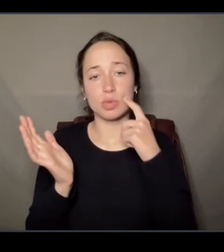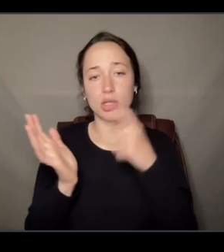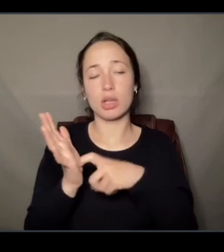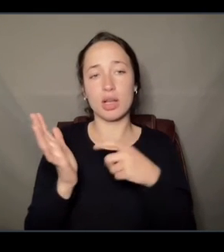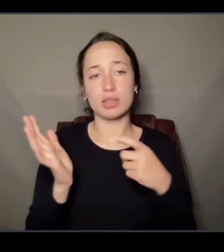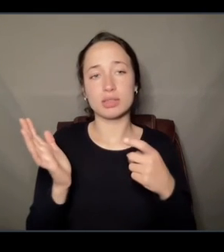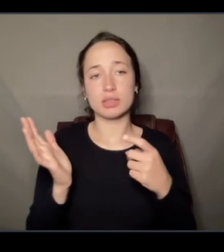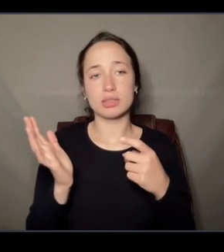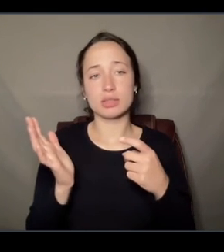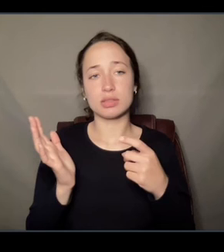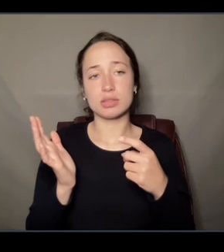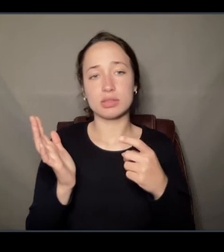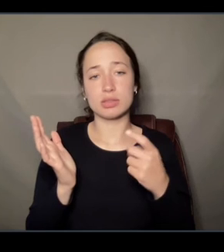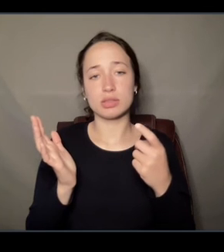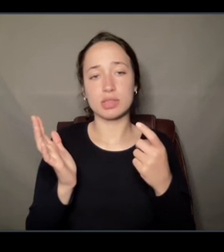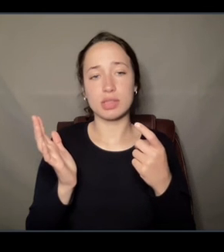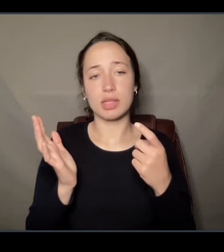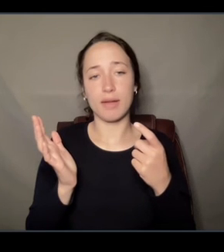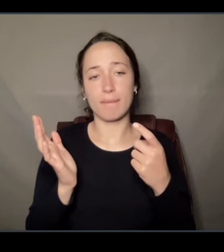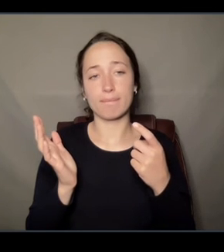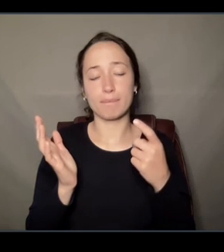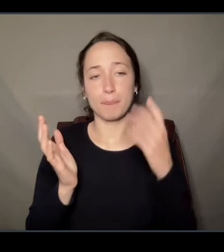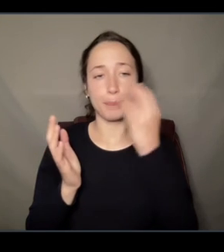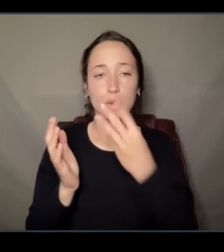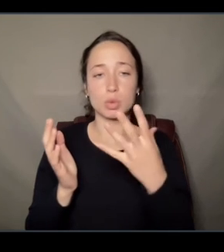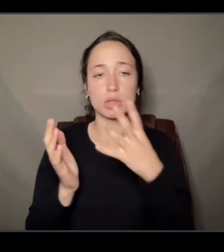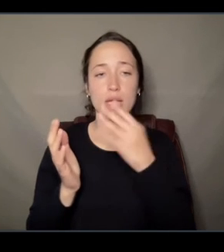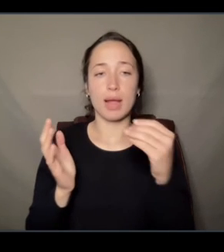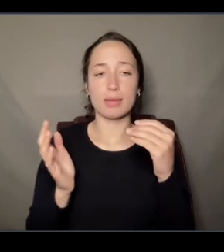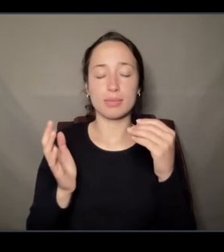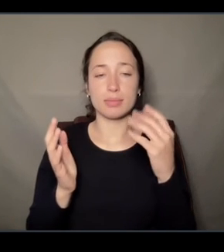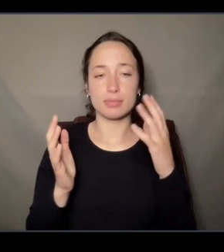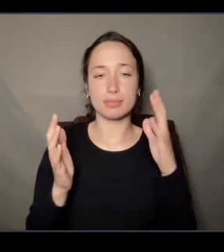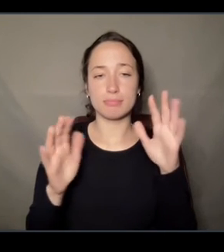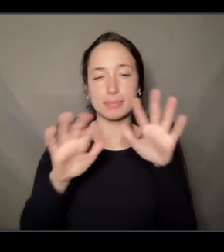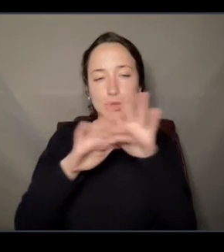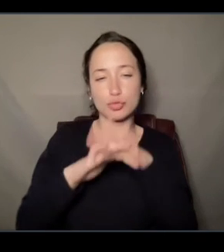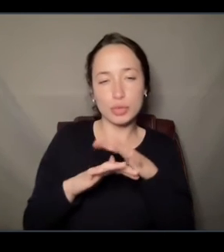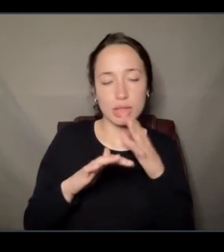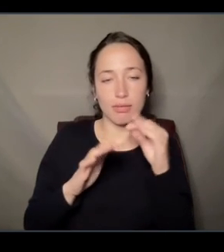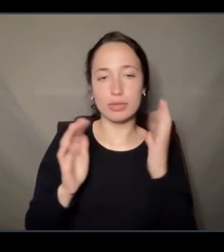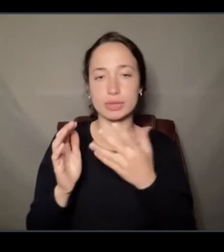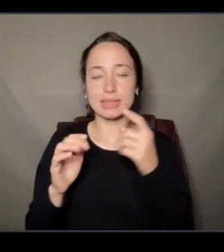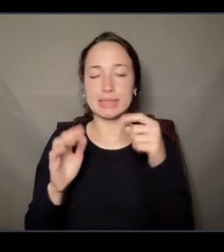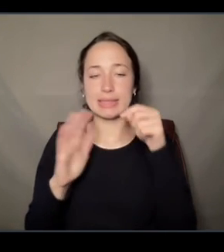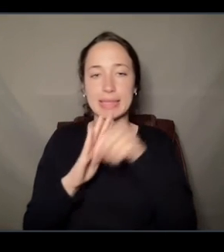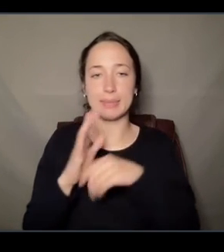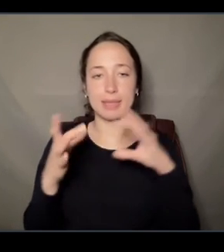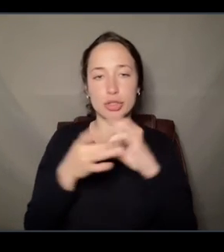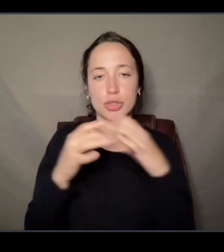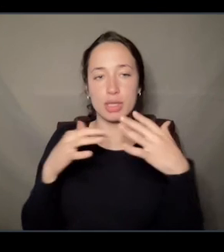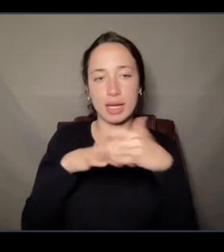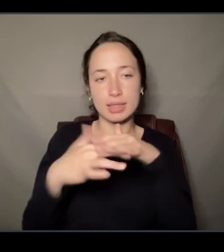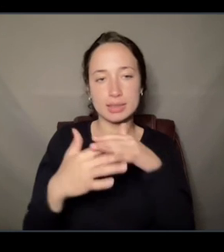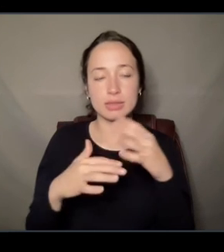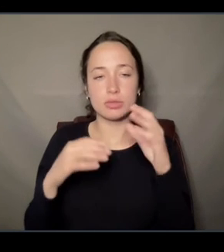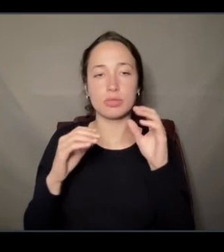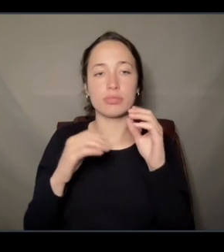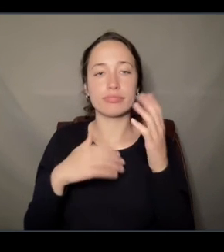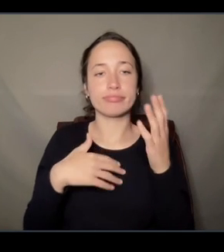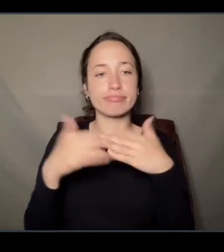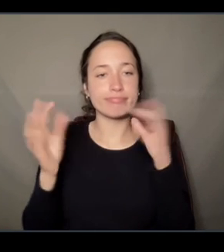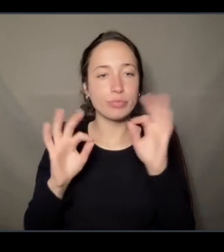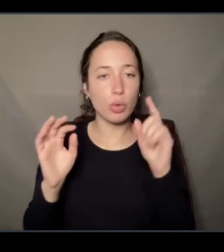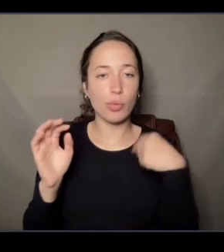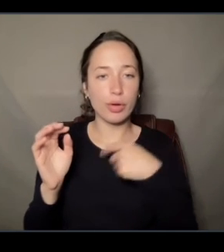this helps us to recognize the beauty and mystery of our deep interconnectedness, no matter who we are and where we